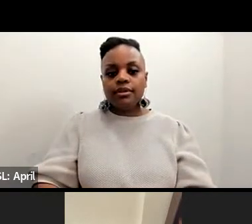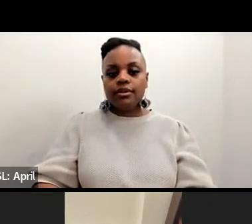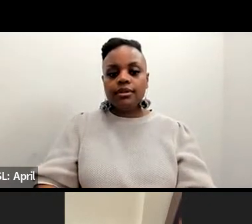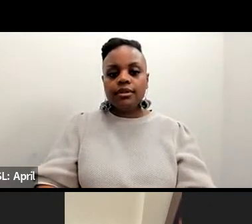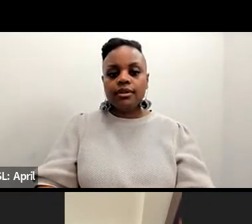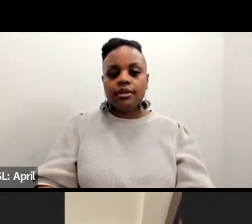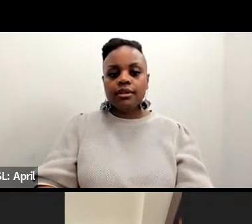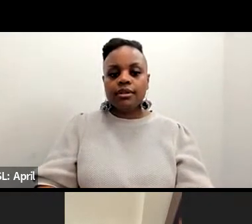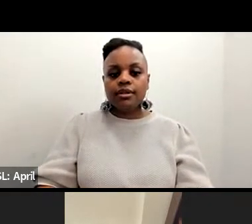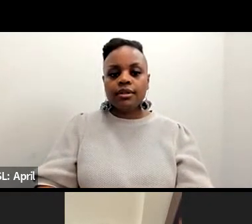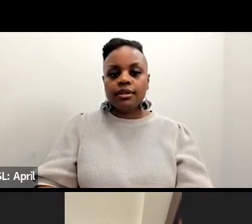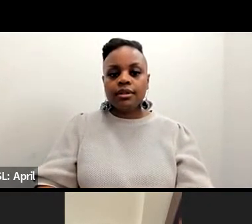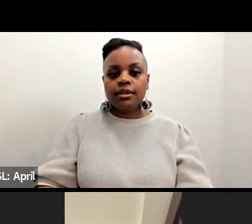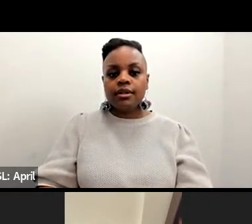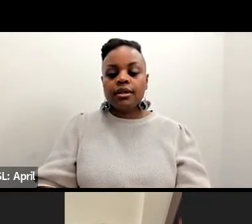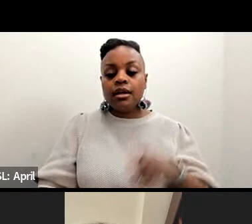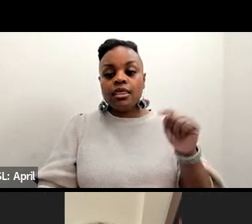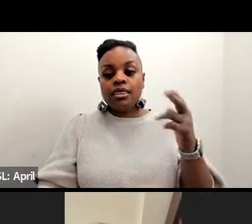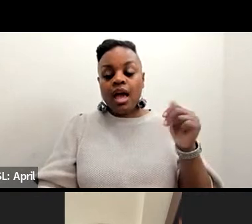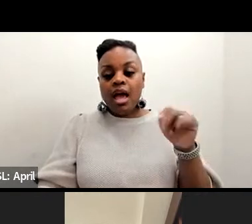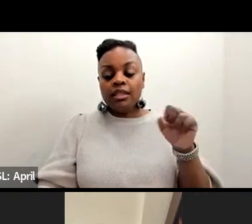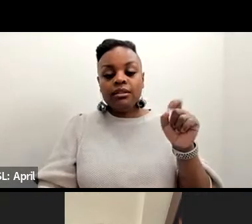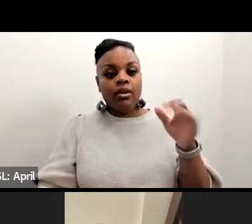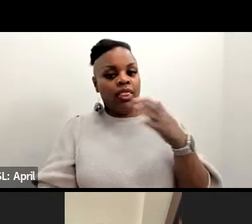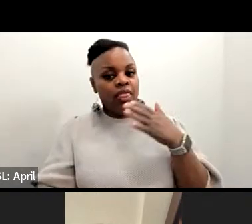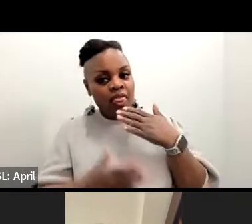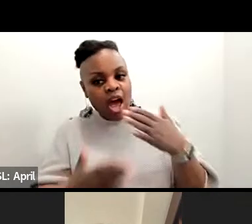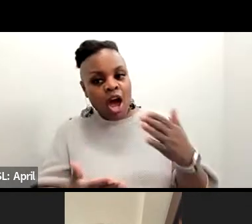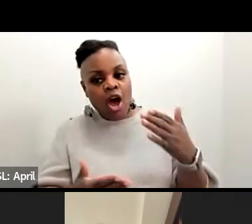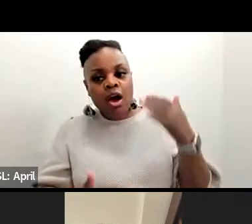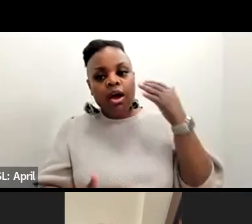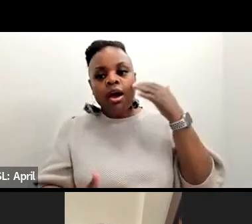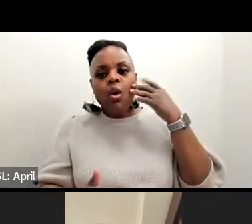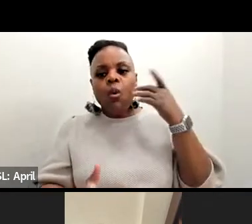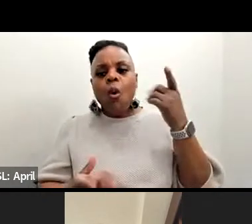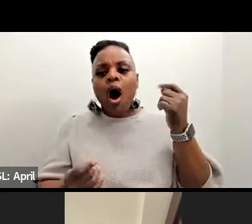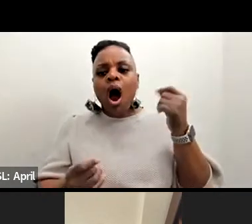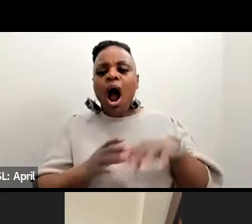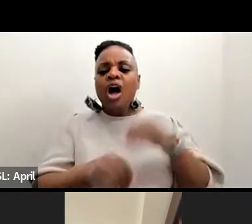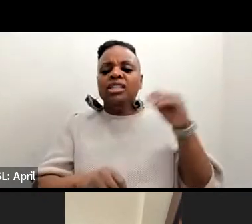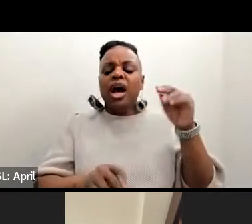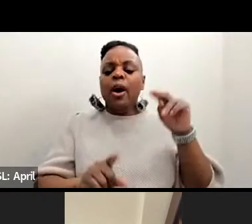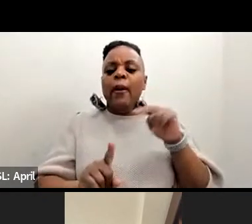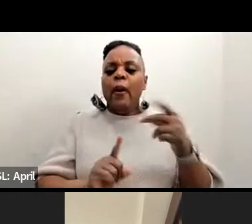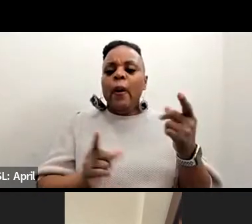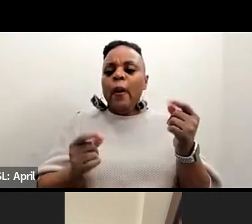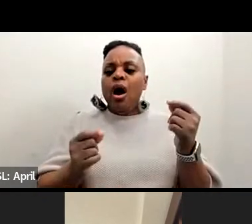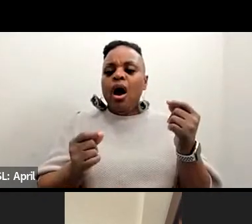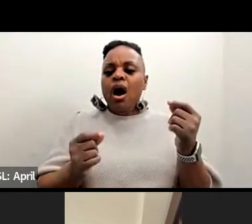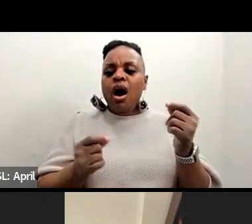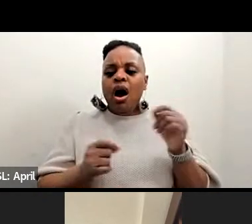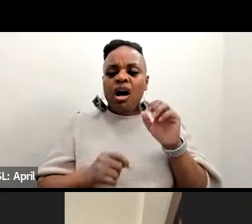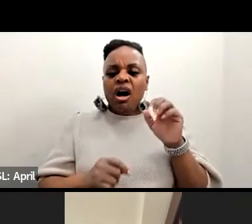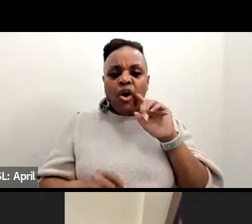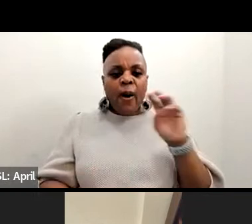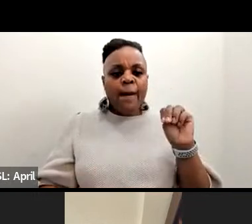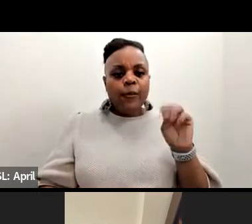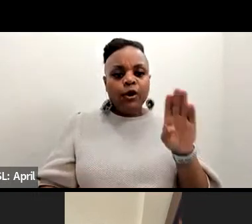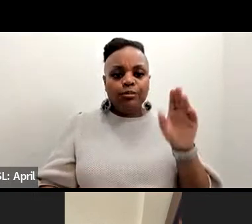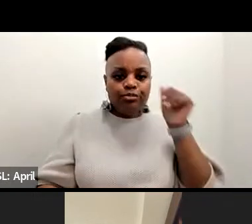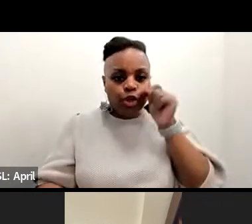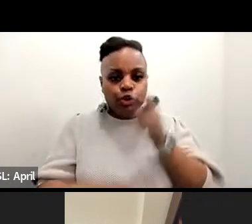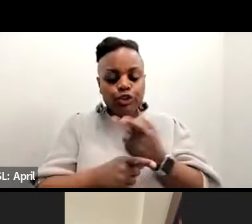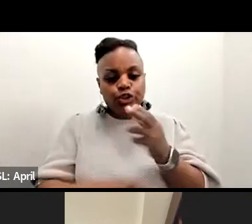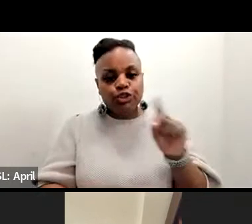group. Can you give us a little perspective on how both policymakers and